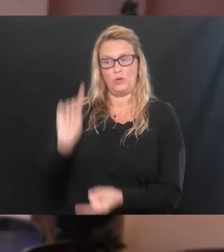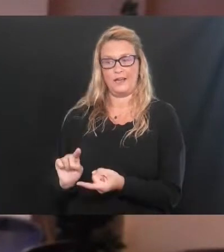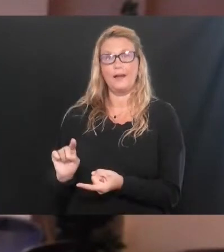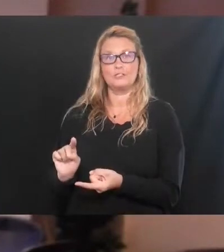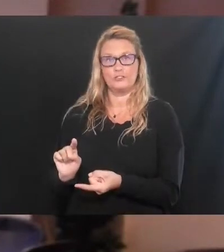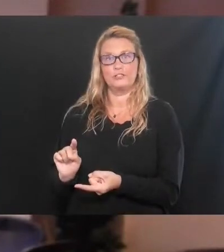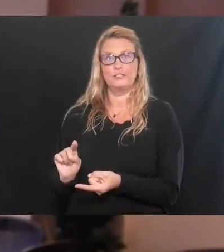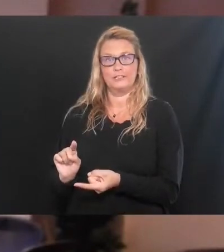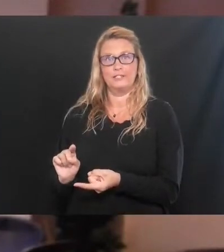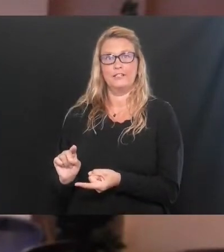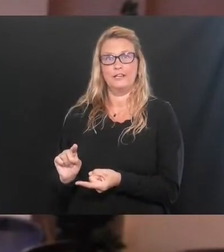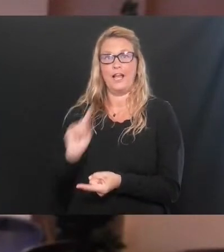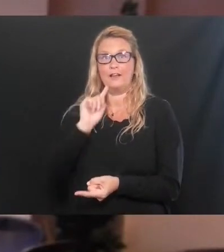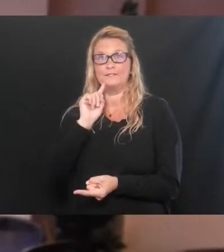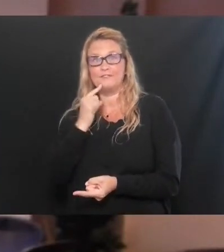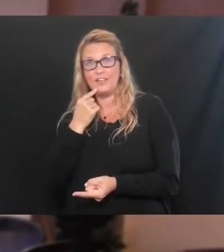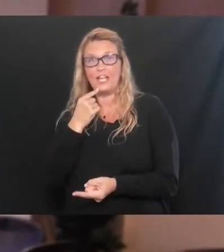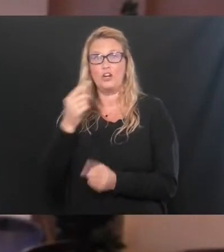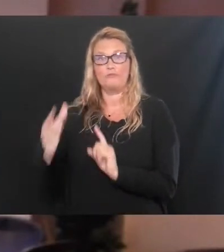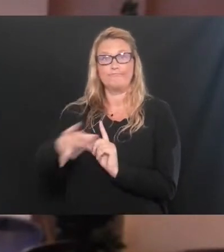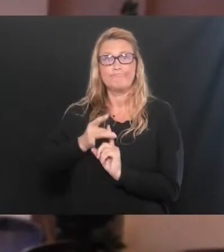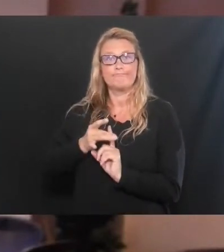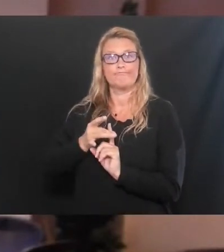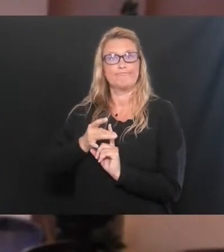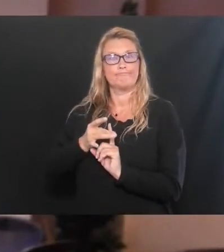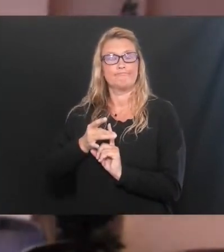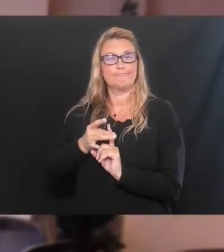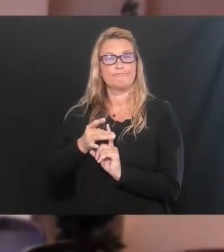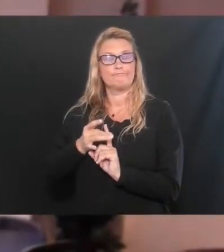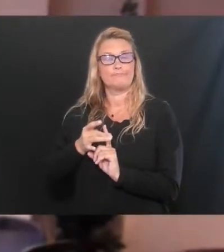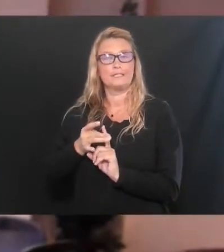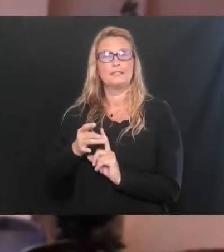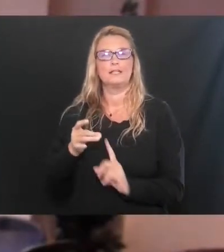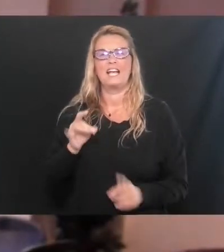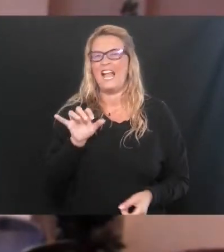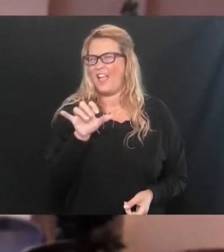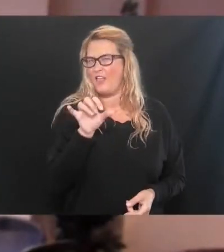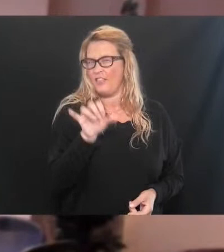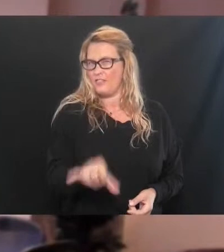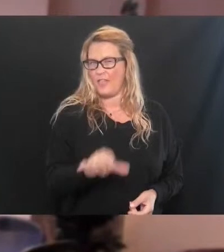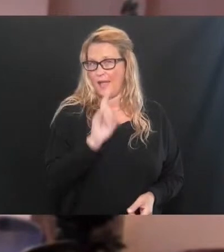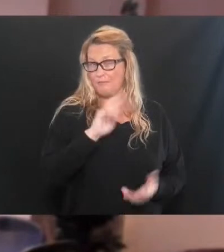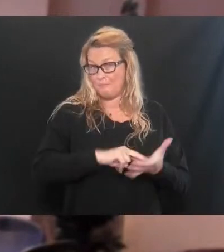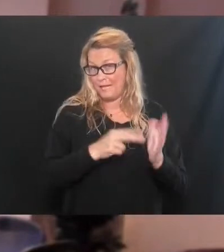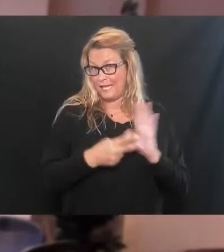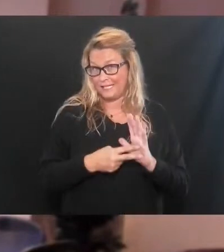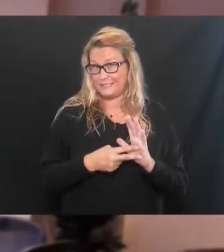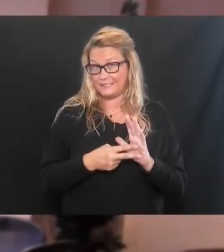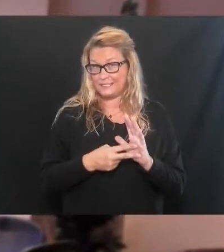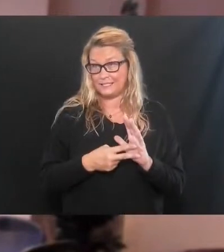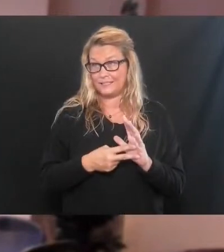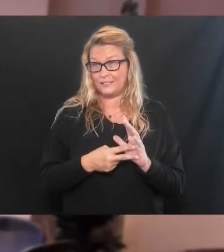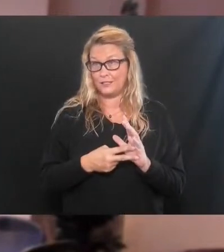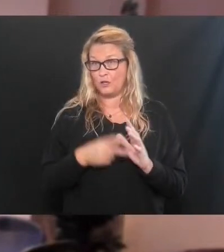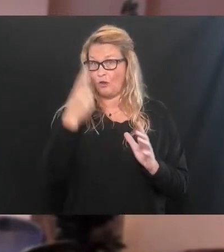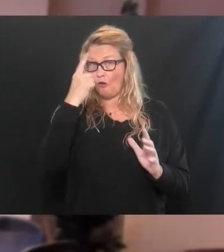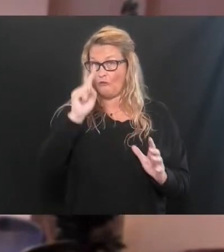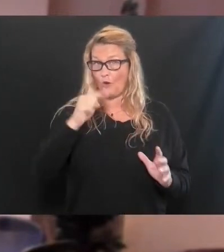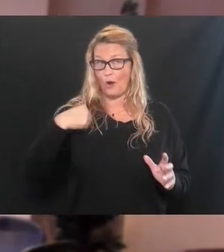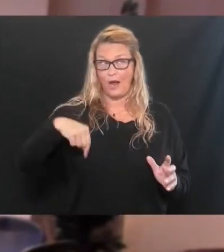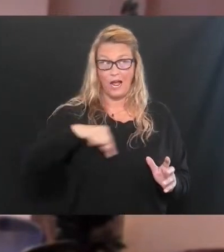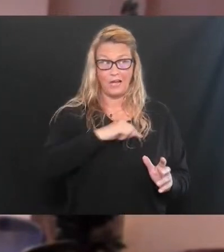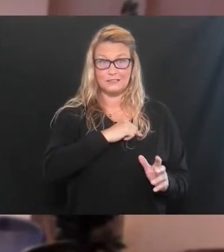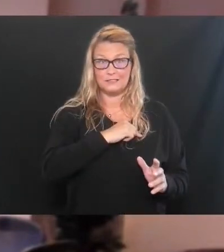of severe infections and vaccine breakthroughs. And that really says that, particularly for anybody who hasn't